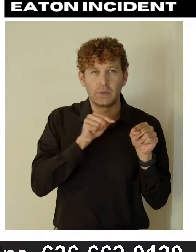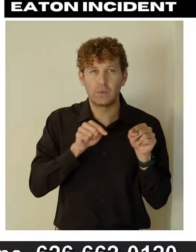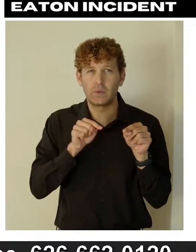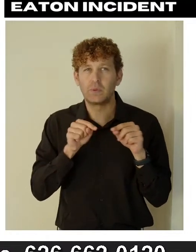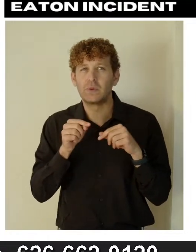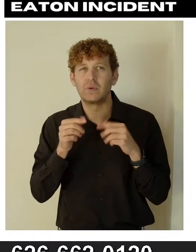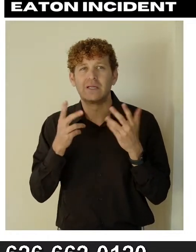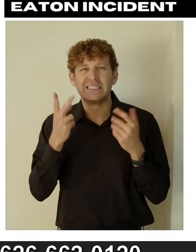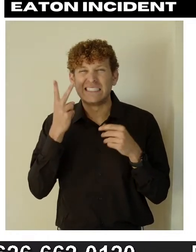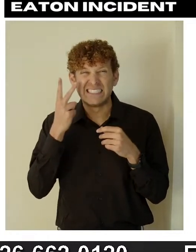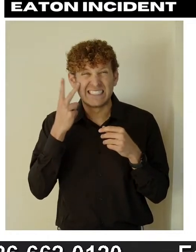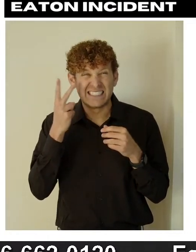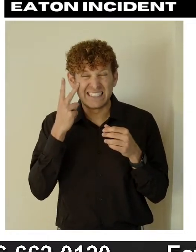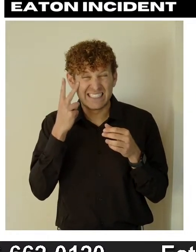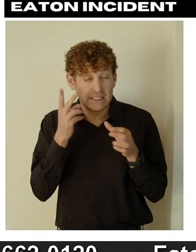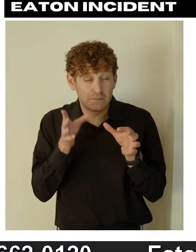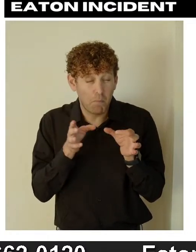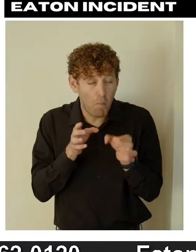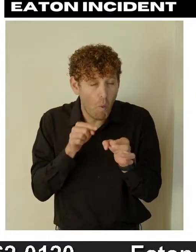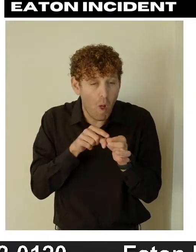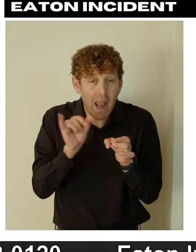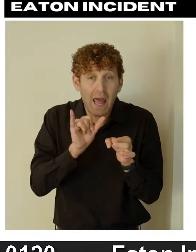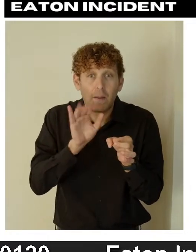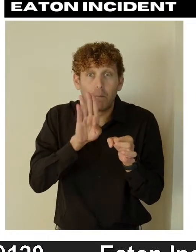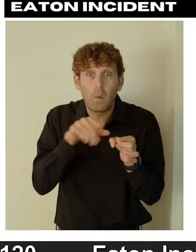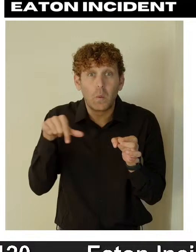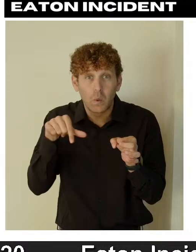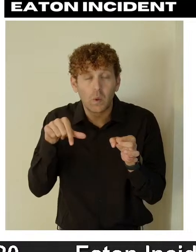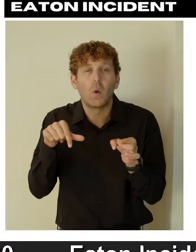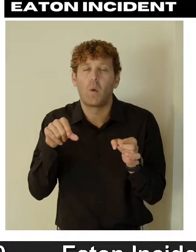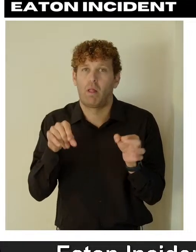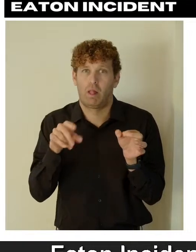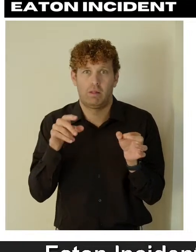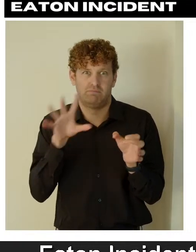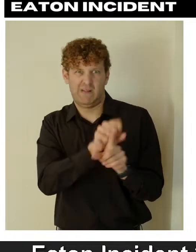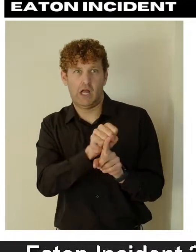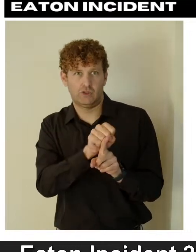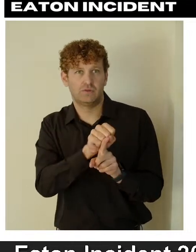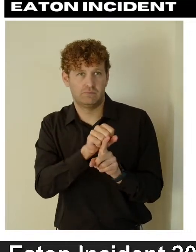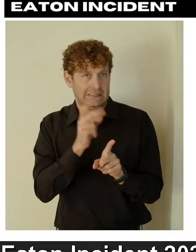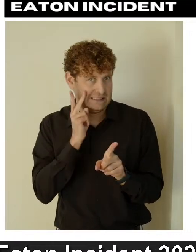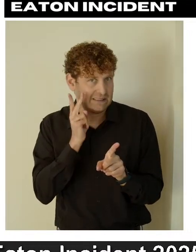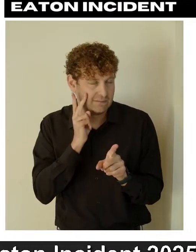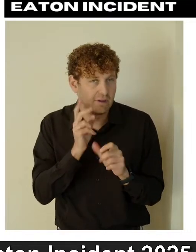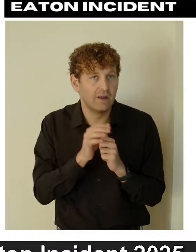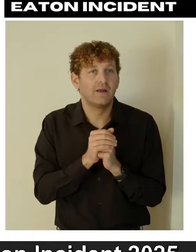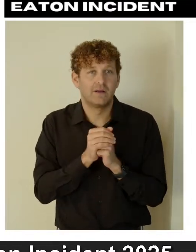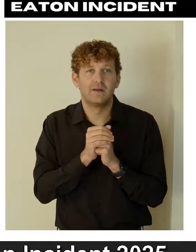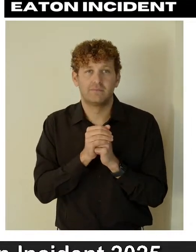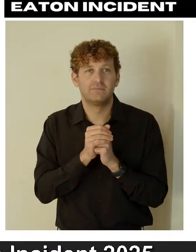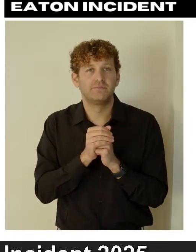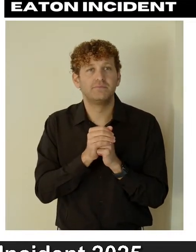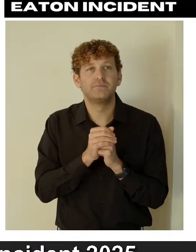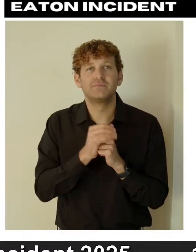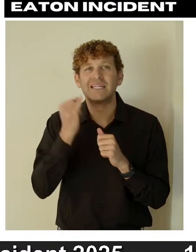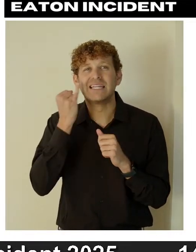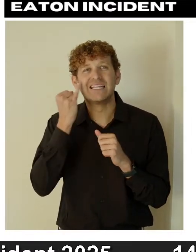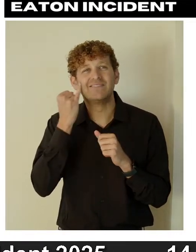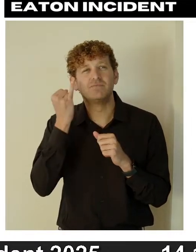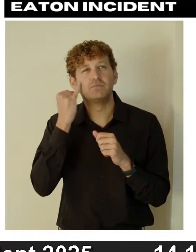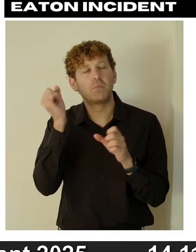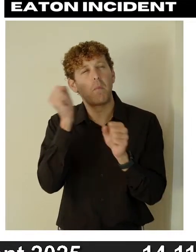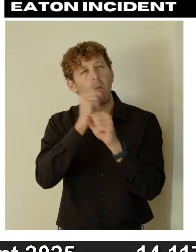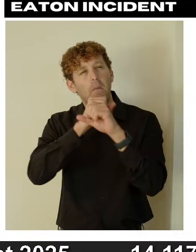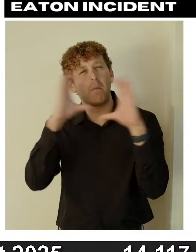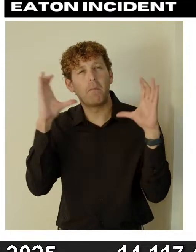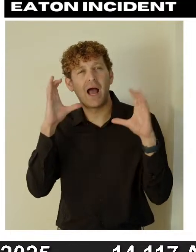as a barbecue. And that's actually what we're looking at as the heat there. If you picture a barbecue pit and the